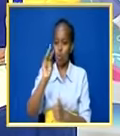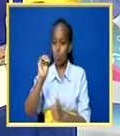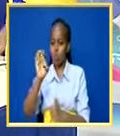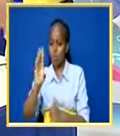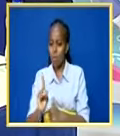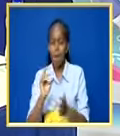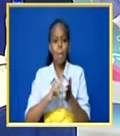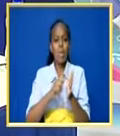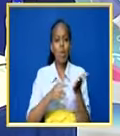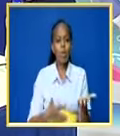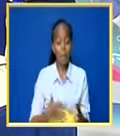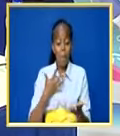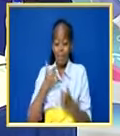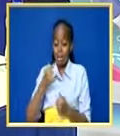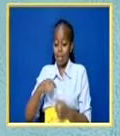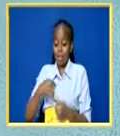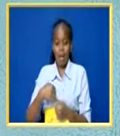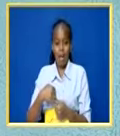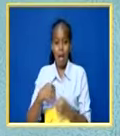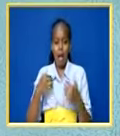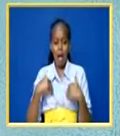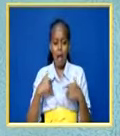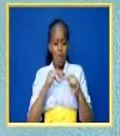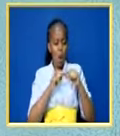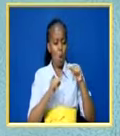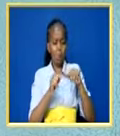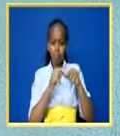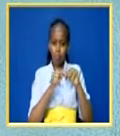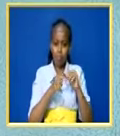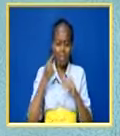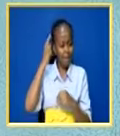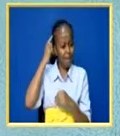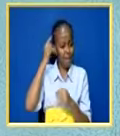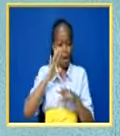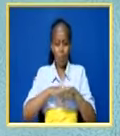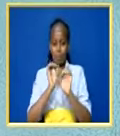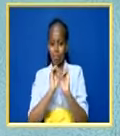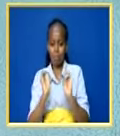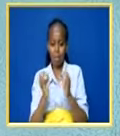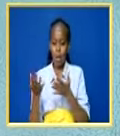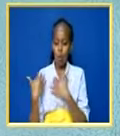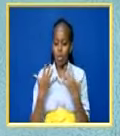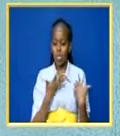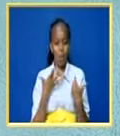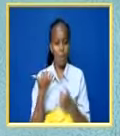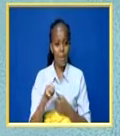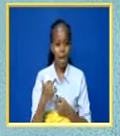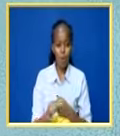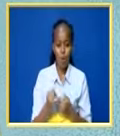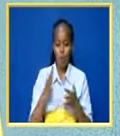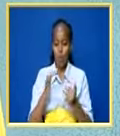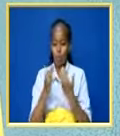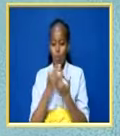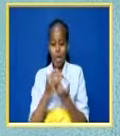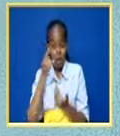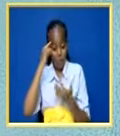you? He's either telling you you have long nails, your hair is shaggy, you're not taking care of your